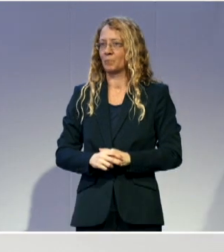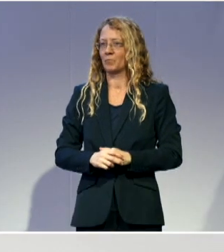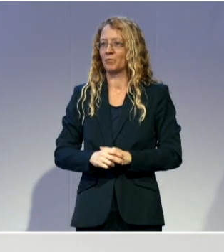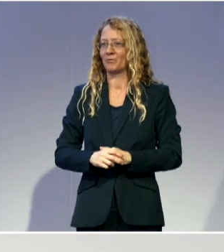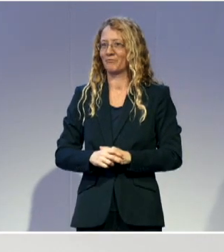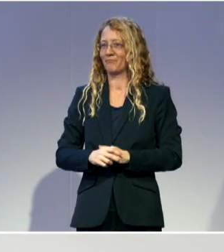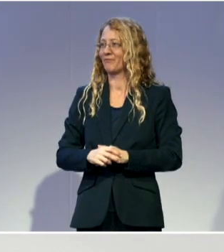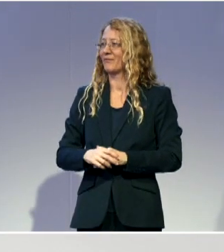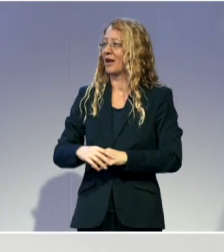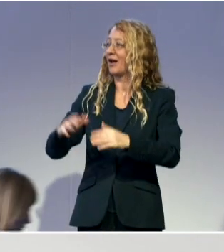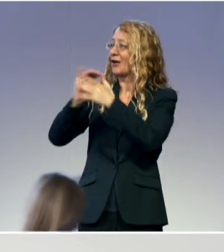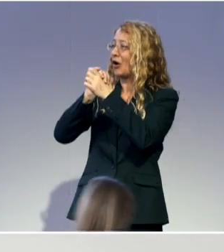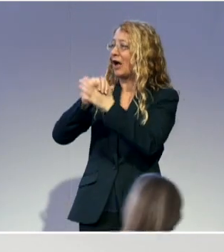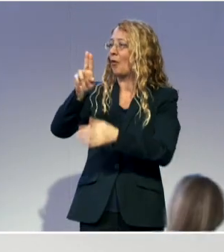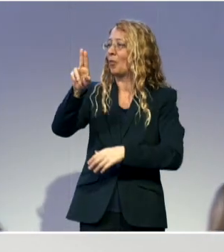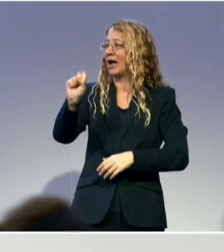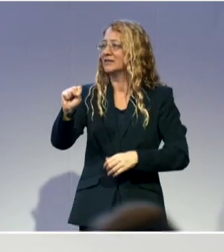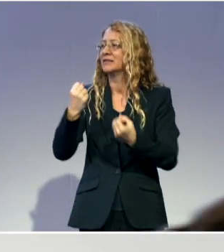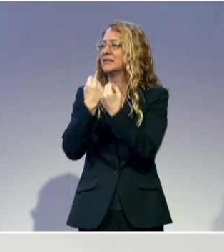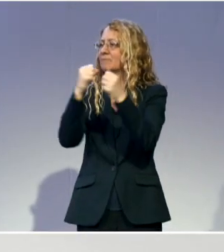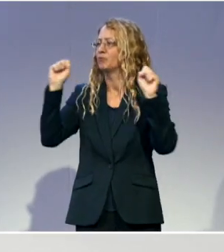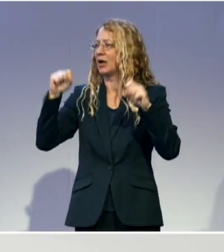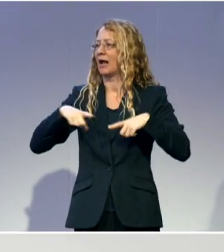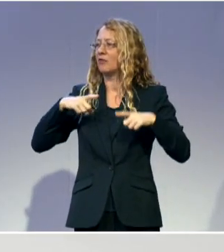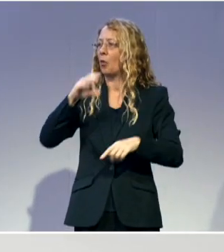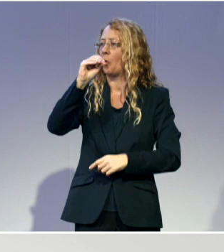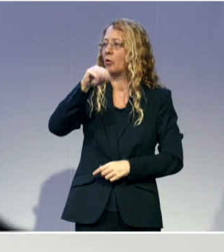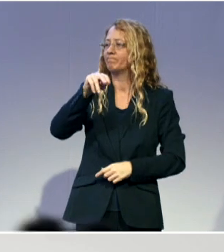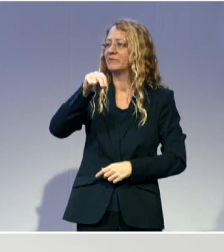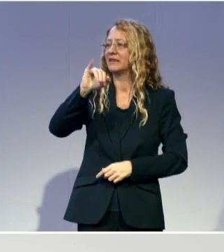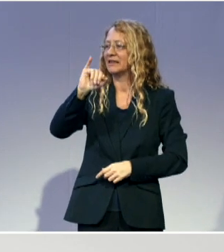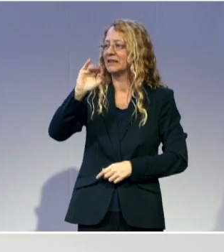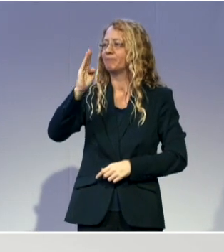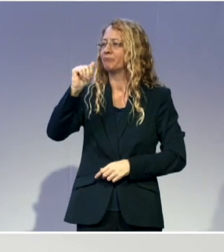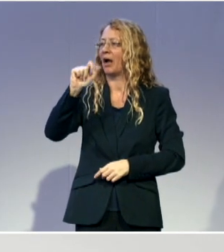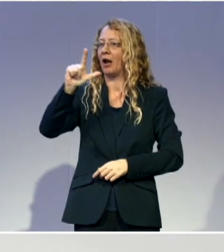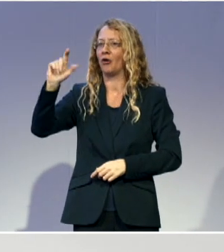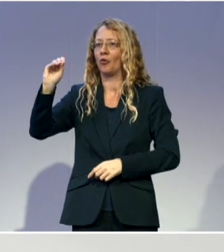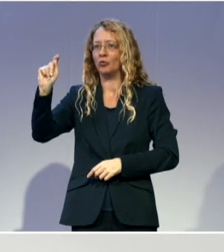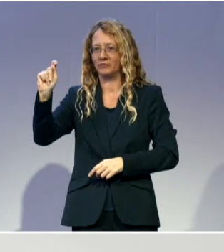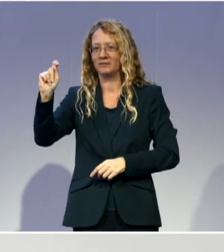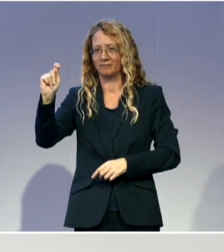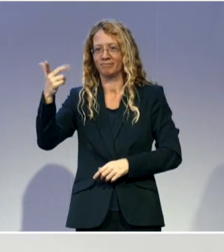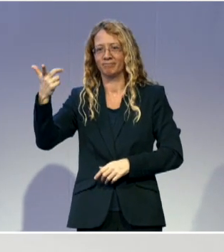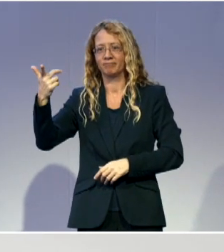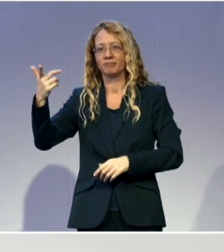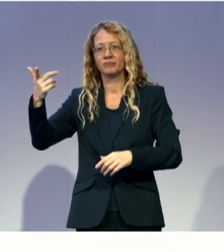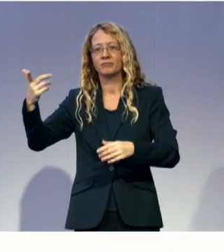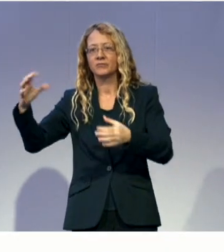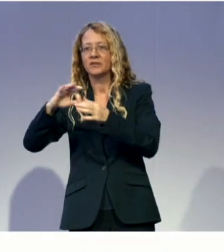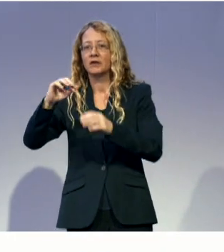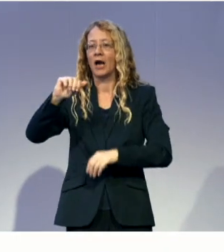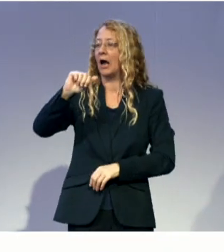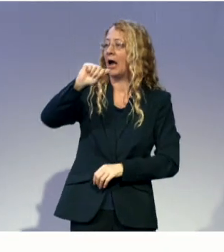Congratulations to Democracy Live from the United States. In partnership with Amazon and Microsoft,